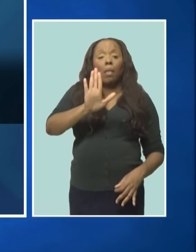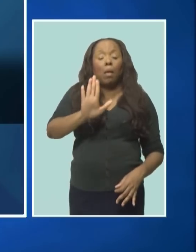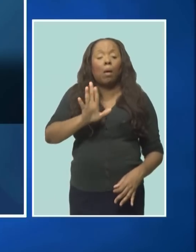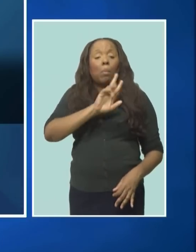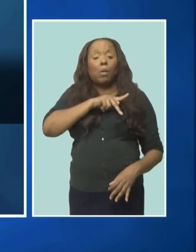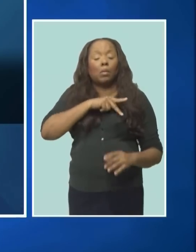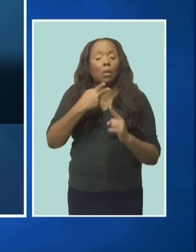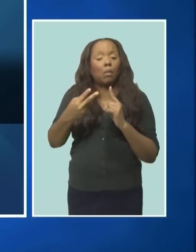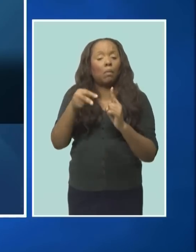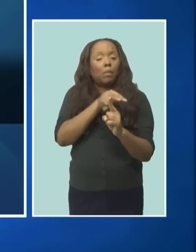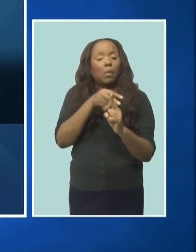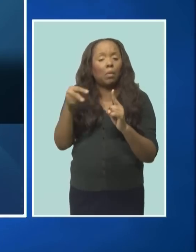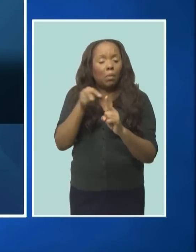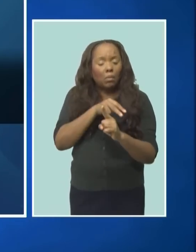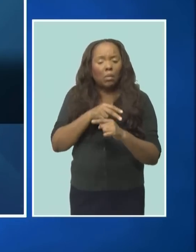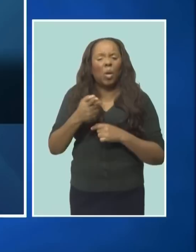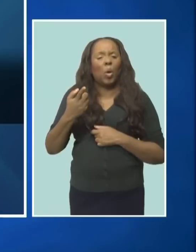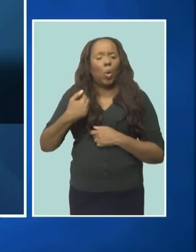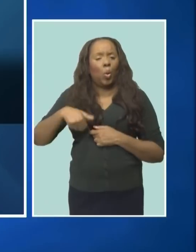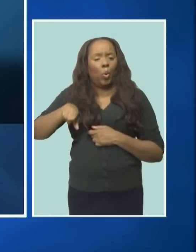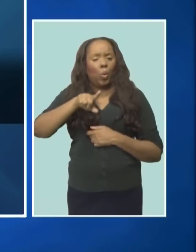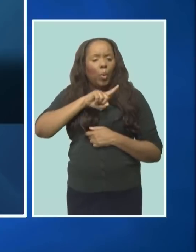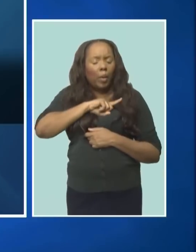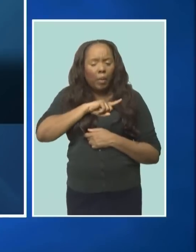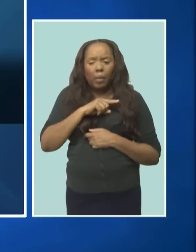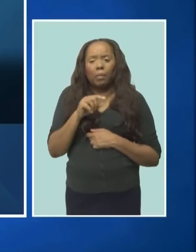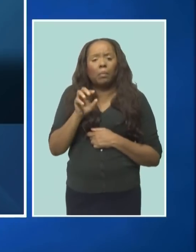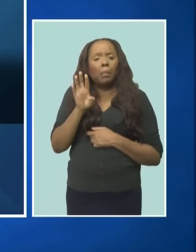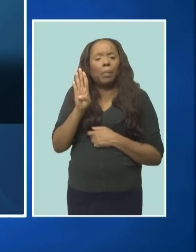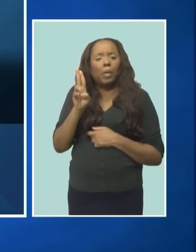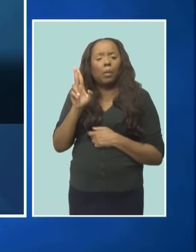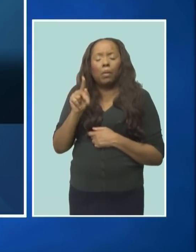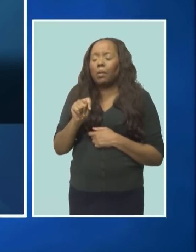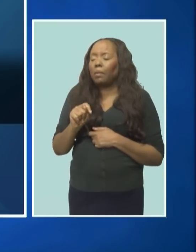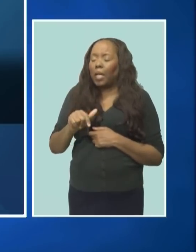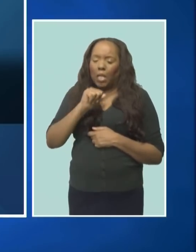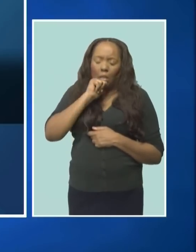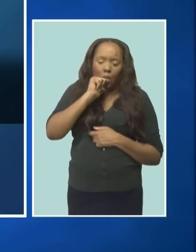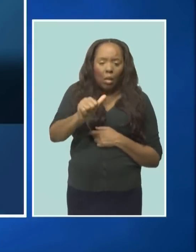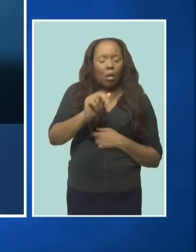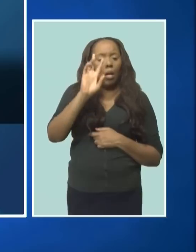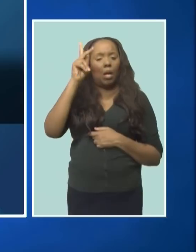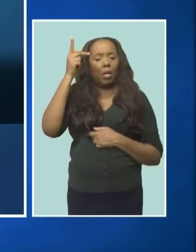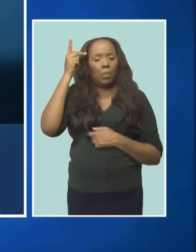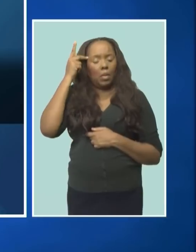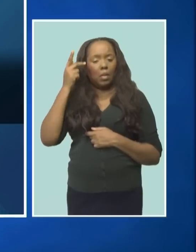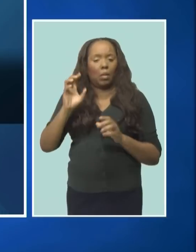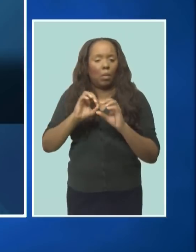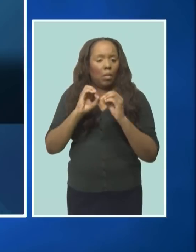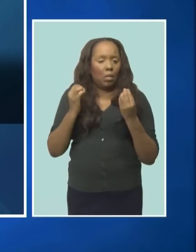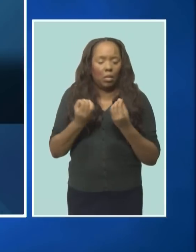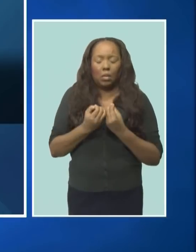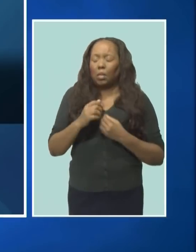is not and has never been a political organization. It will not be used as such.